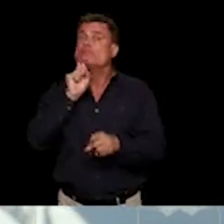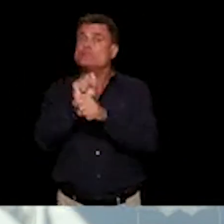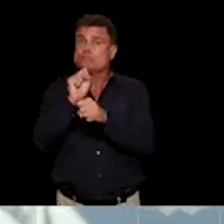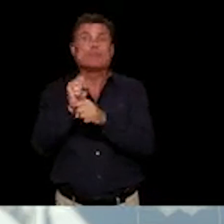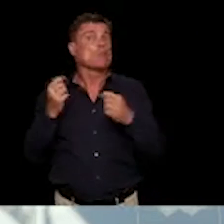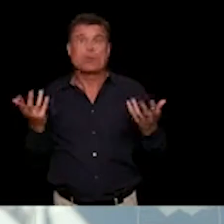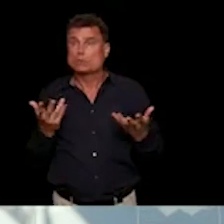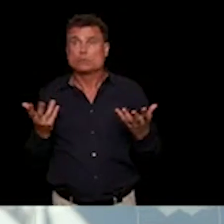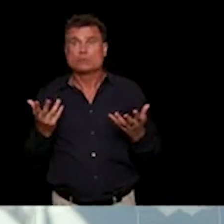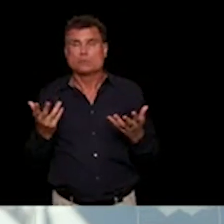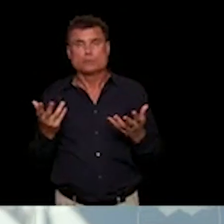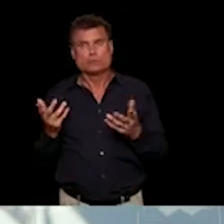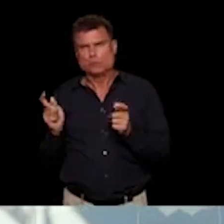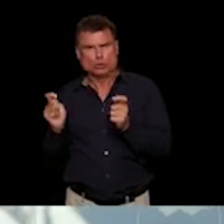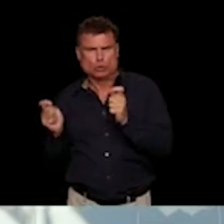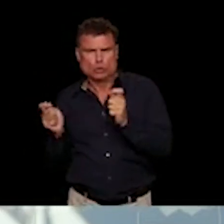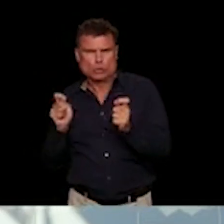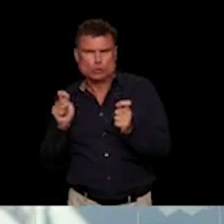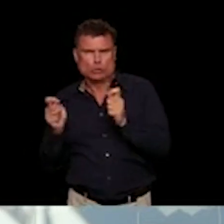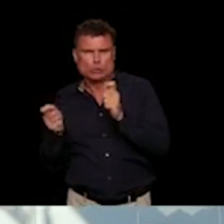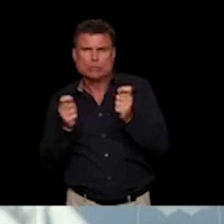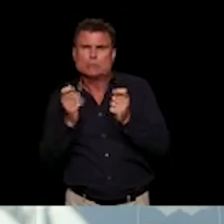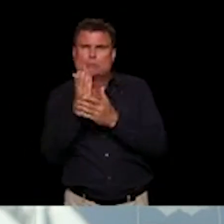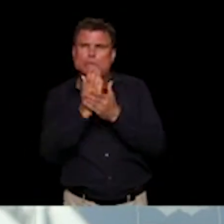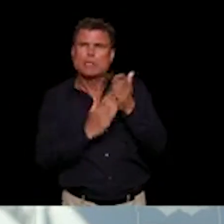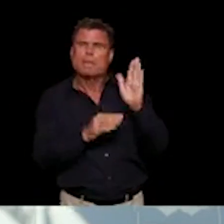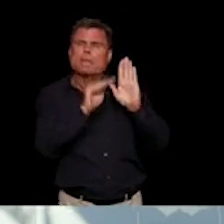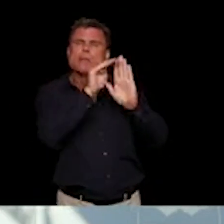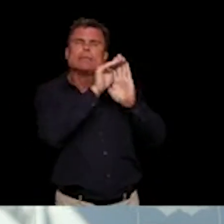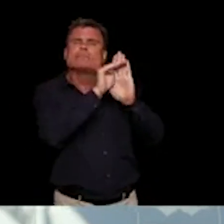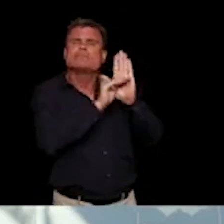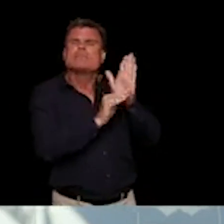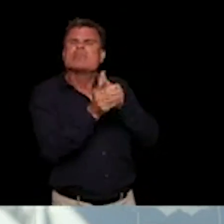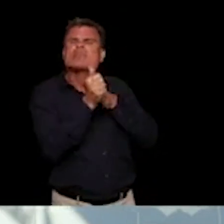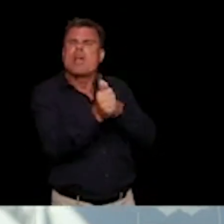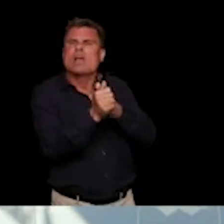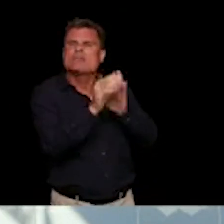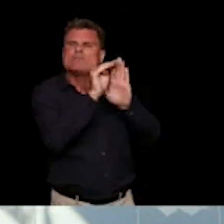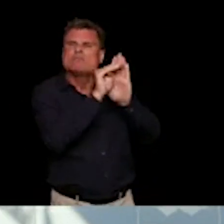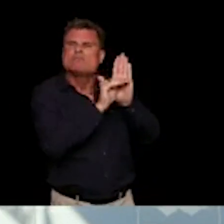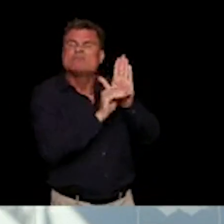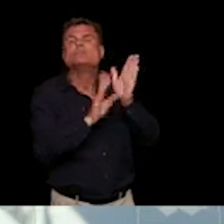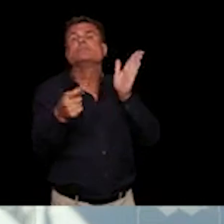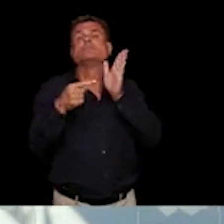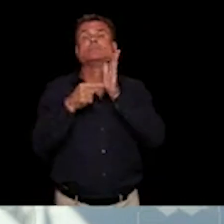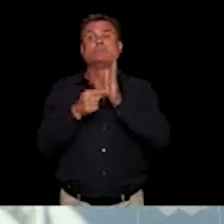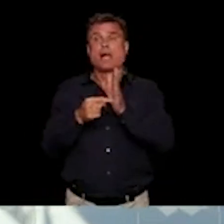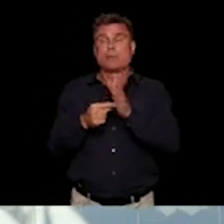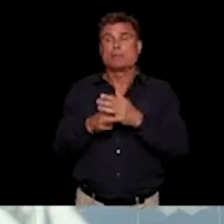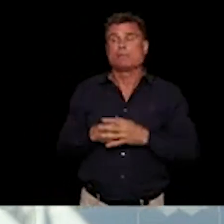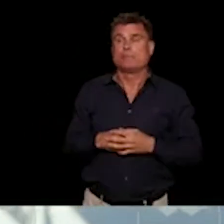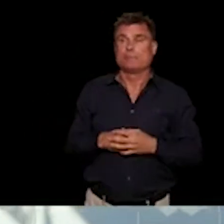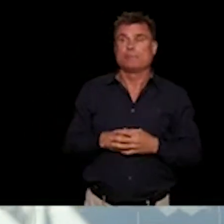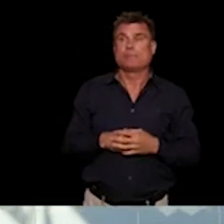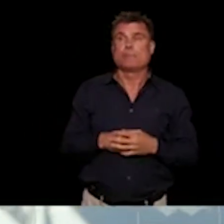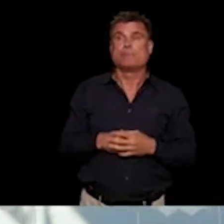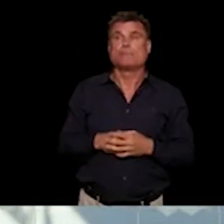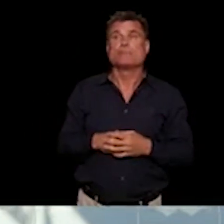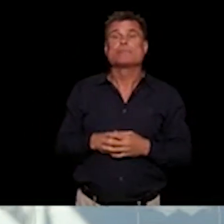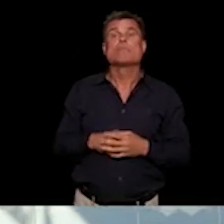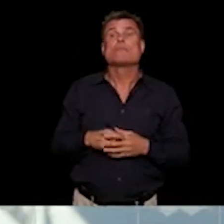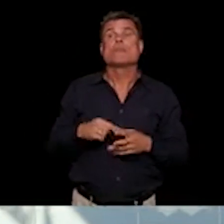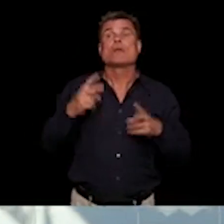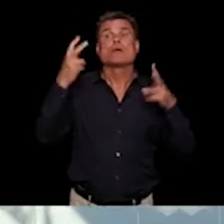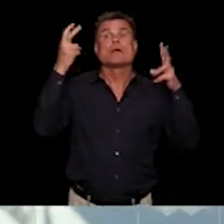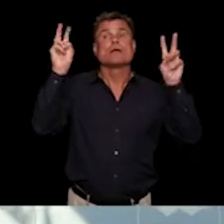have been relevant to outbreaks and will make, I think, a difference in the future. I think those changes came around July